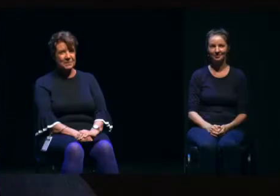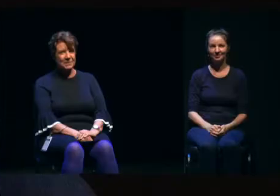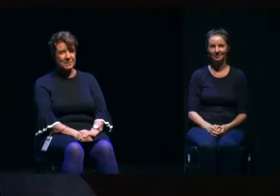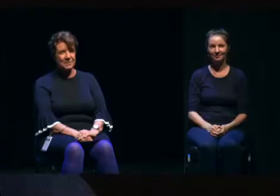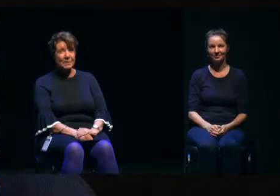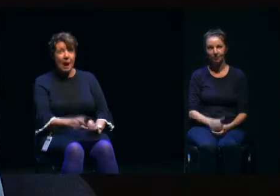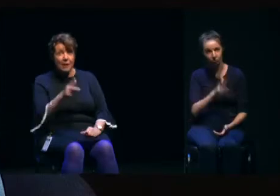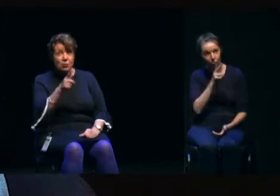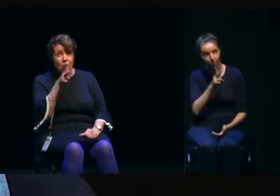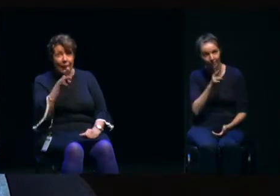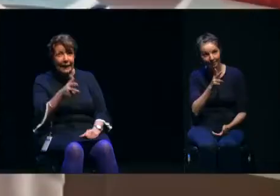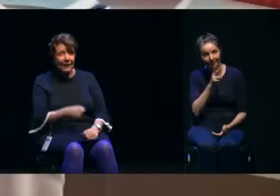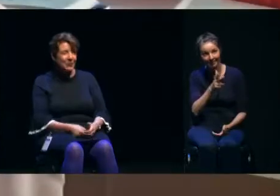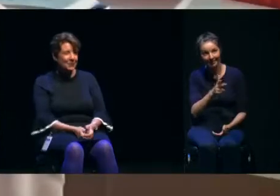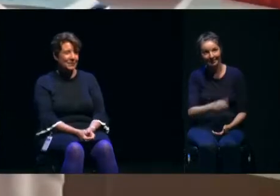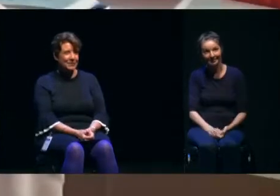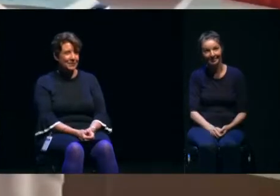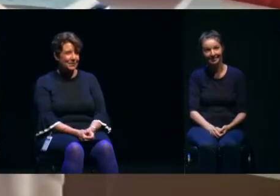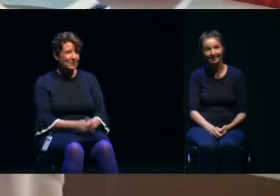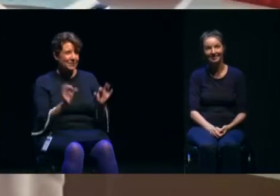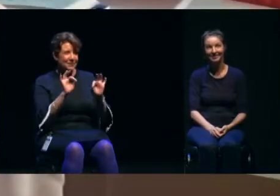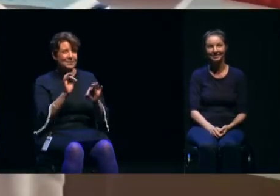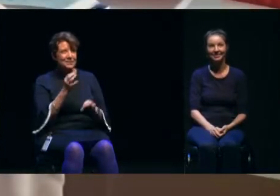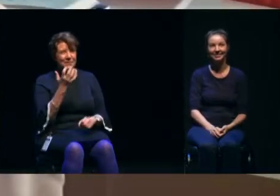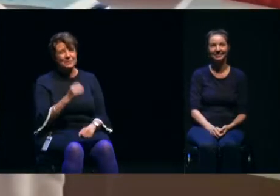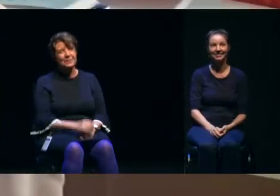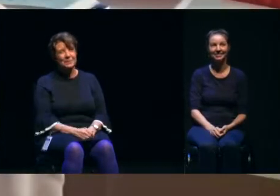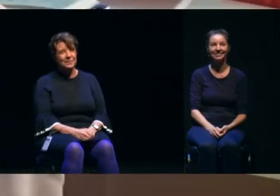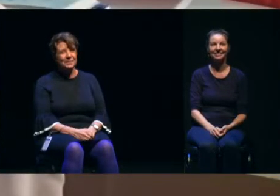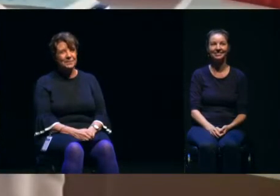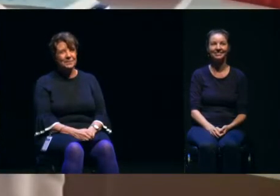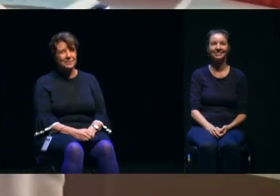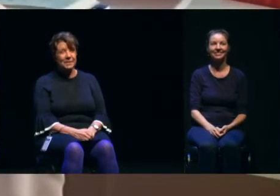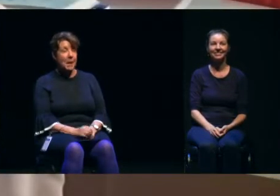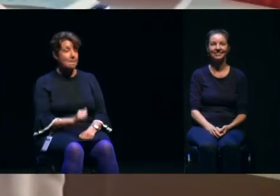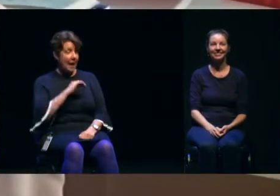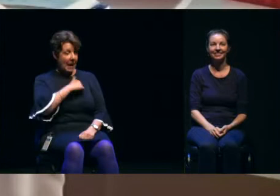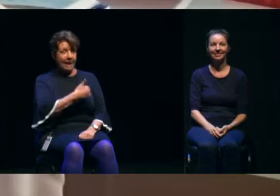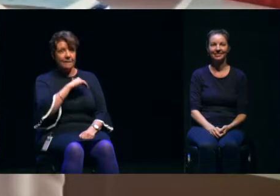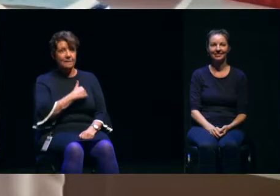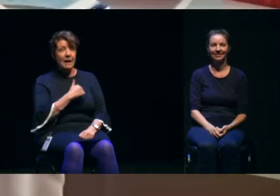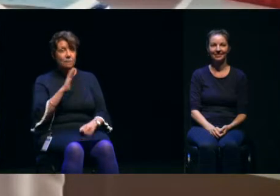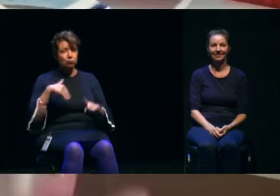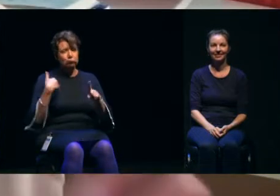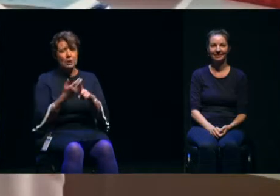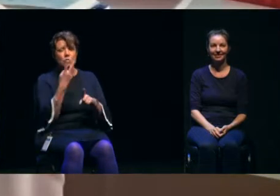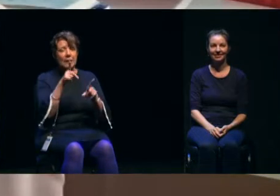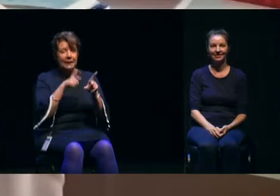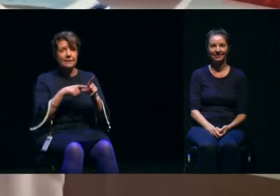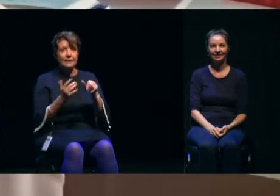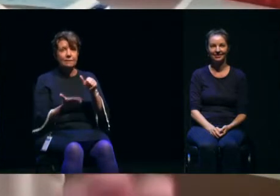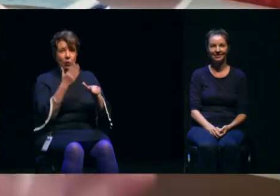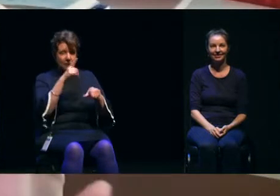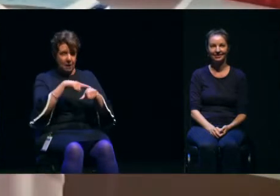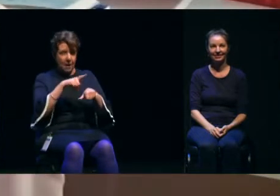Are you joking? No, look. All my love affairs have lasted 20 years. In the first